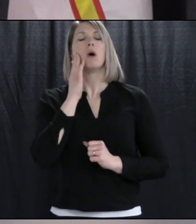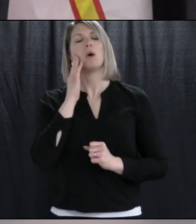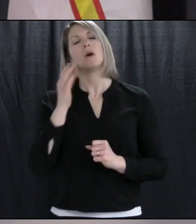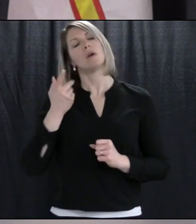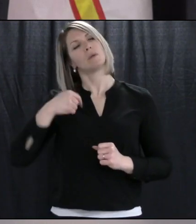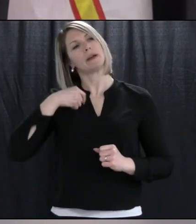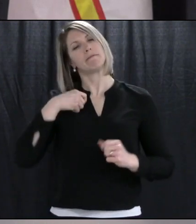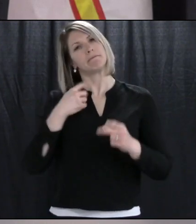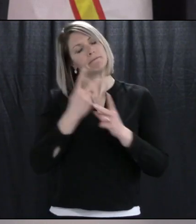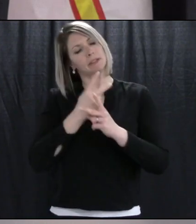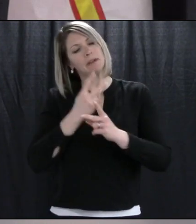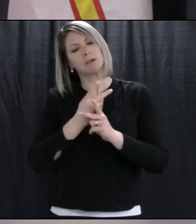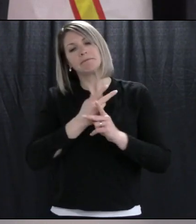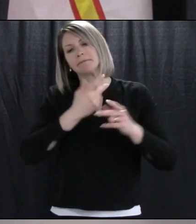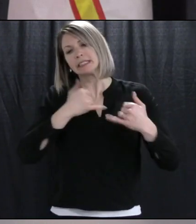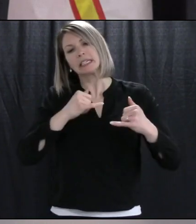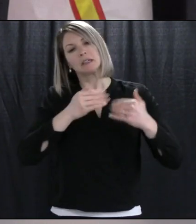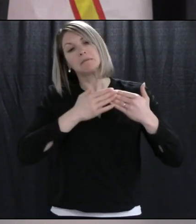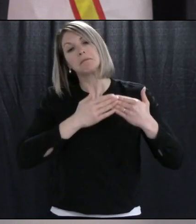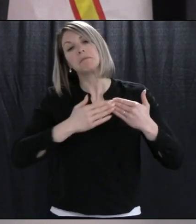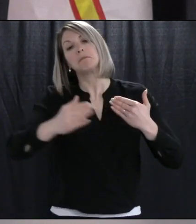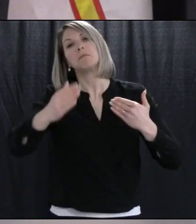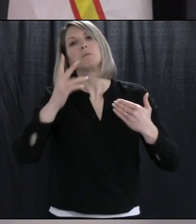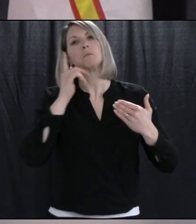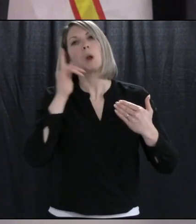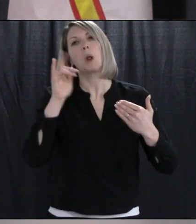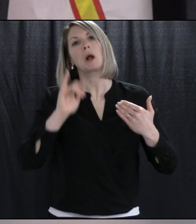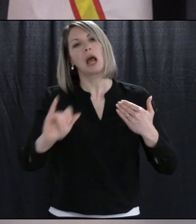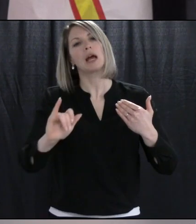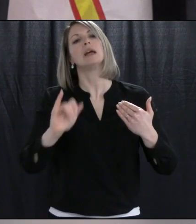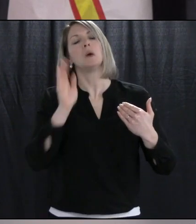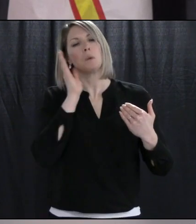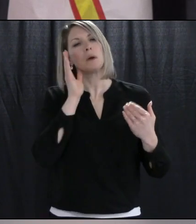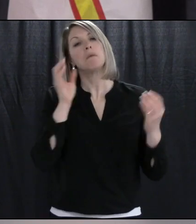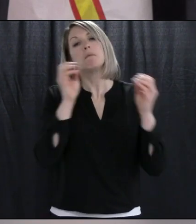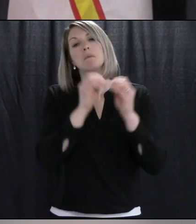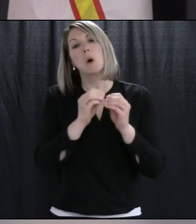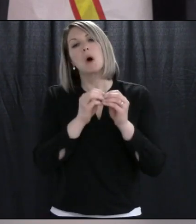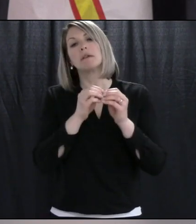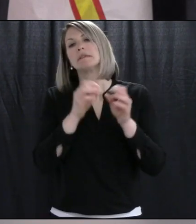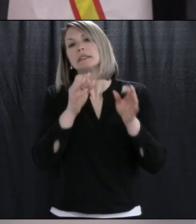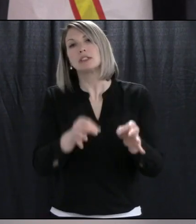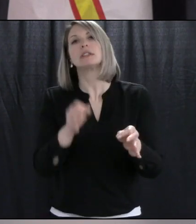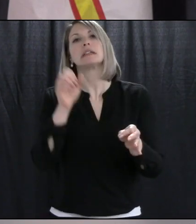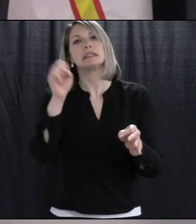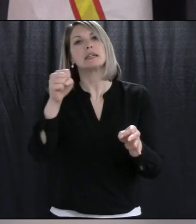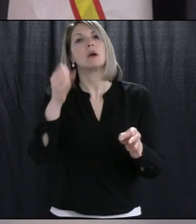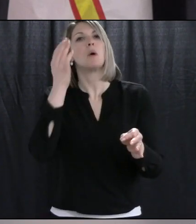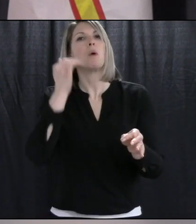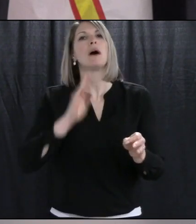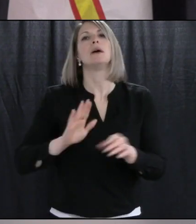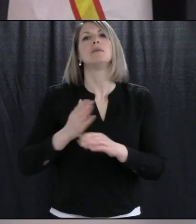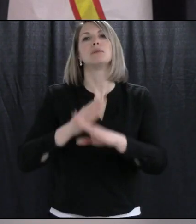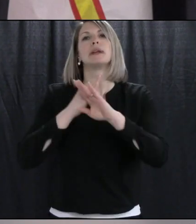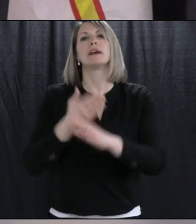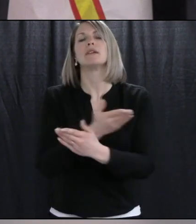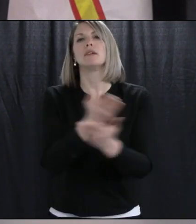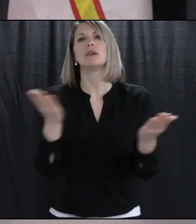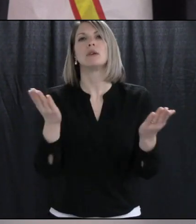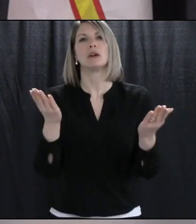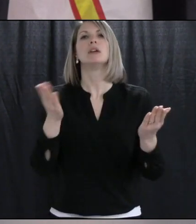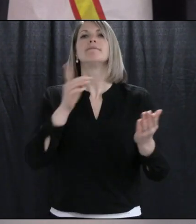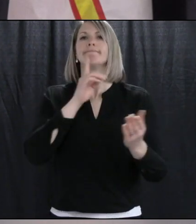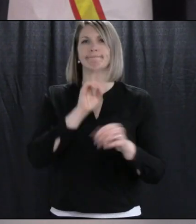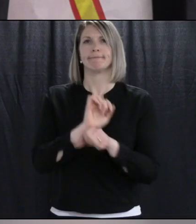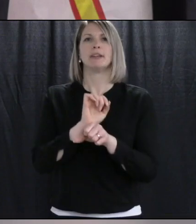help contain COVID-19 to protect Newfoundlanders and Labradorians. We have an advantage. We